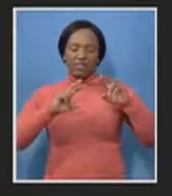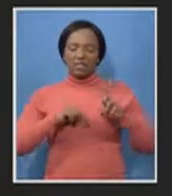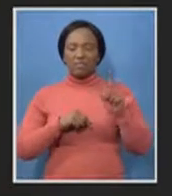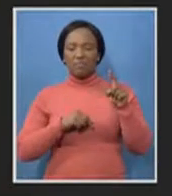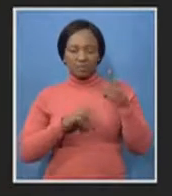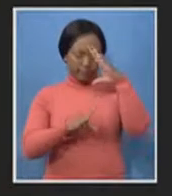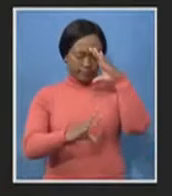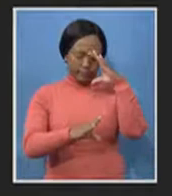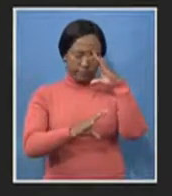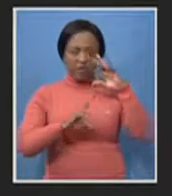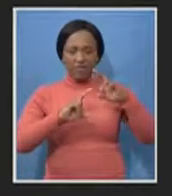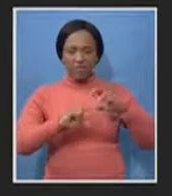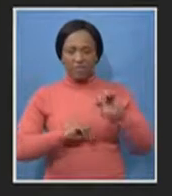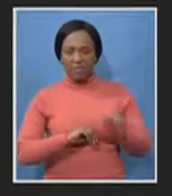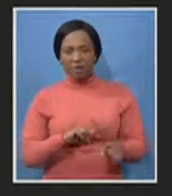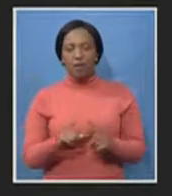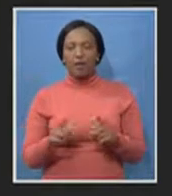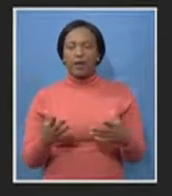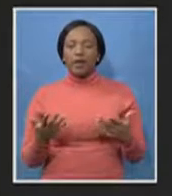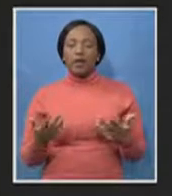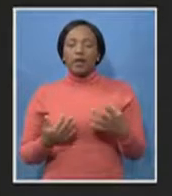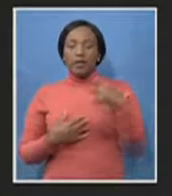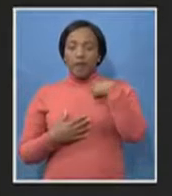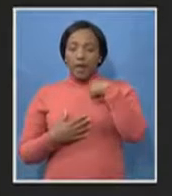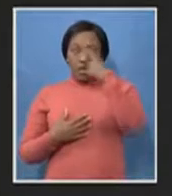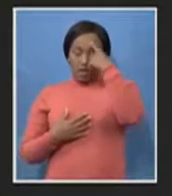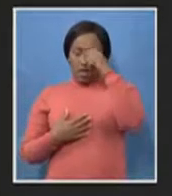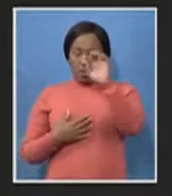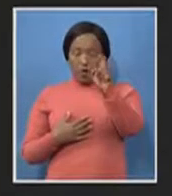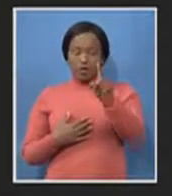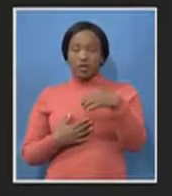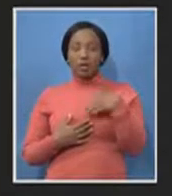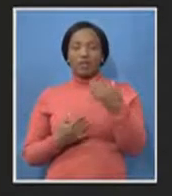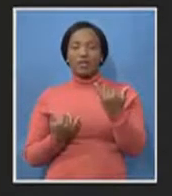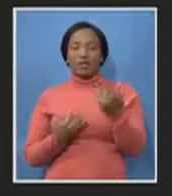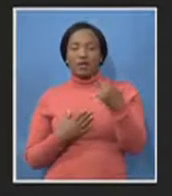think... right now, also the focus really does need to be on trying to,